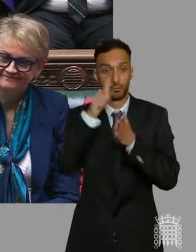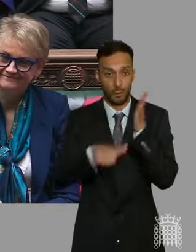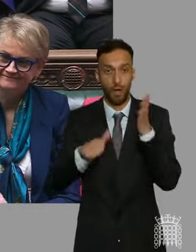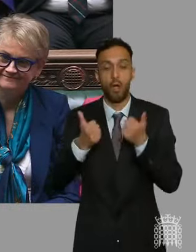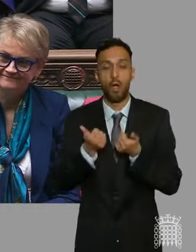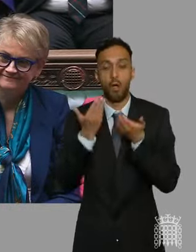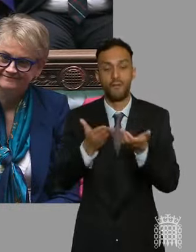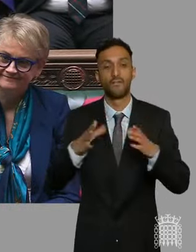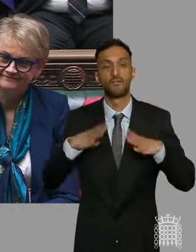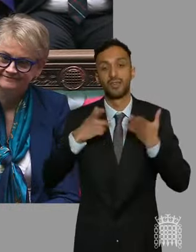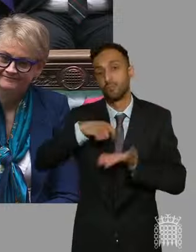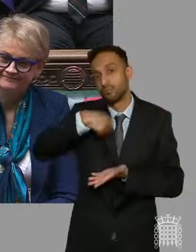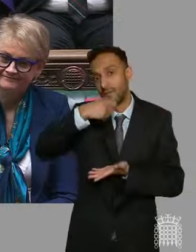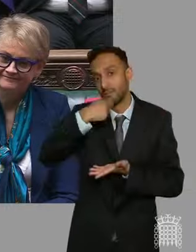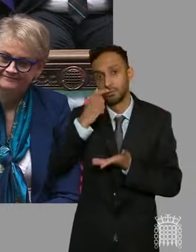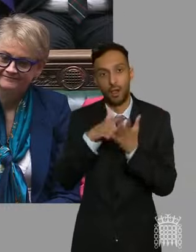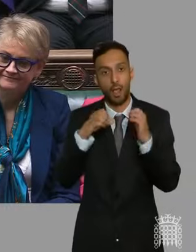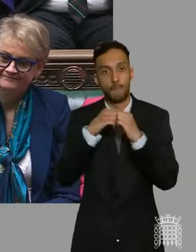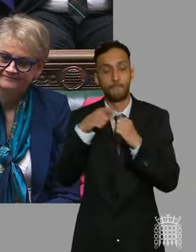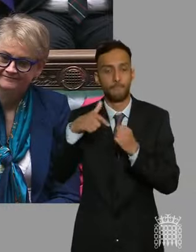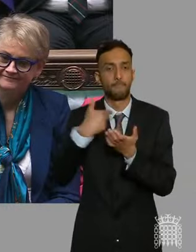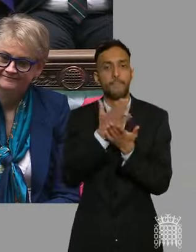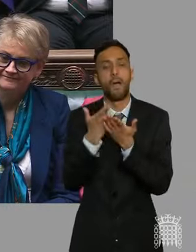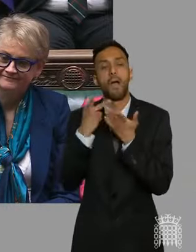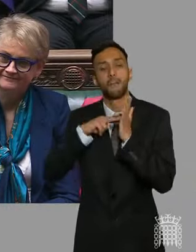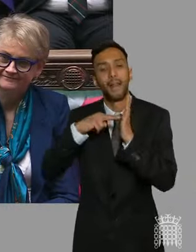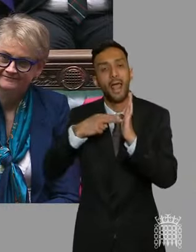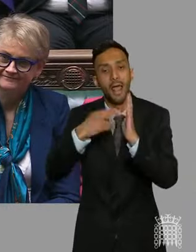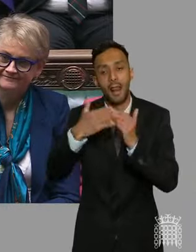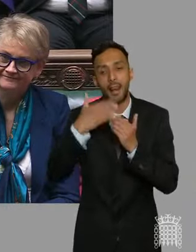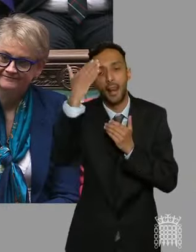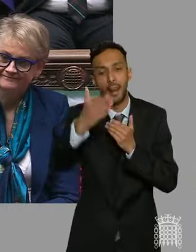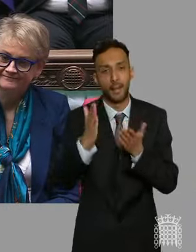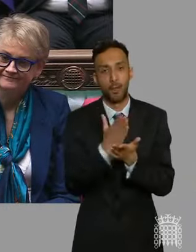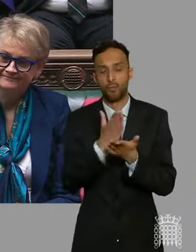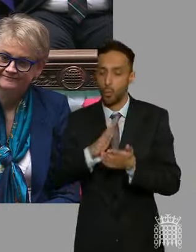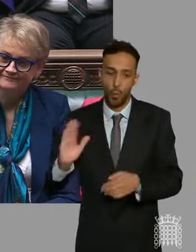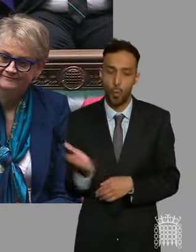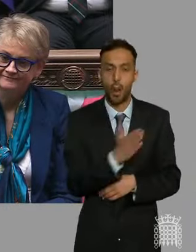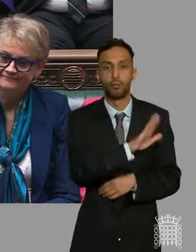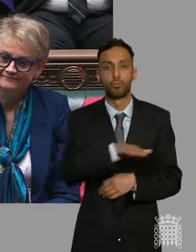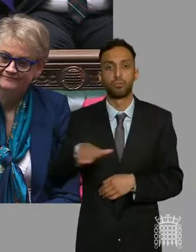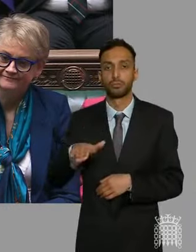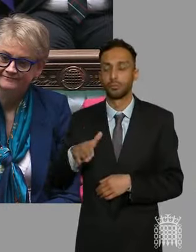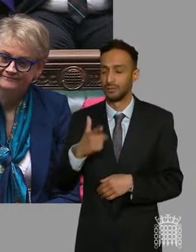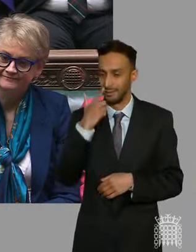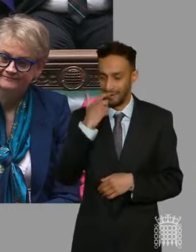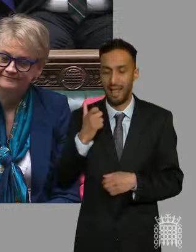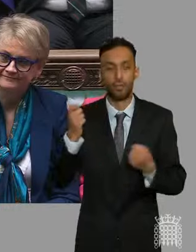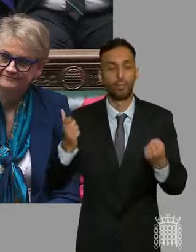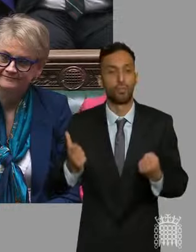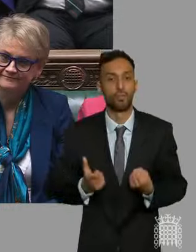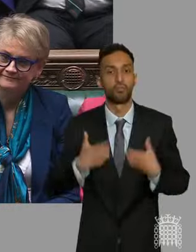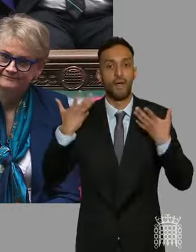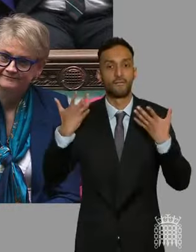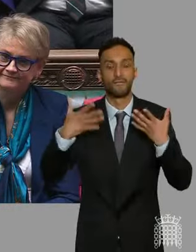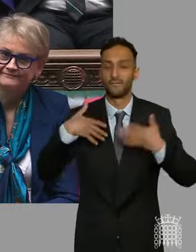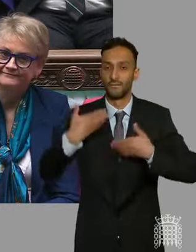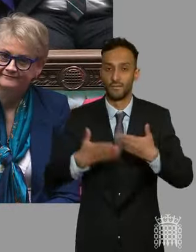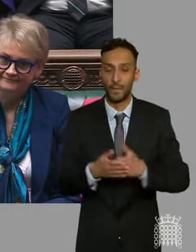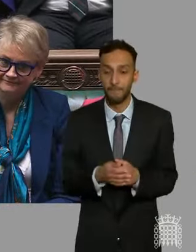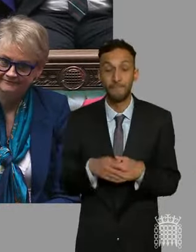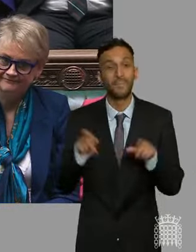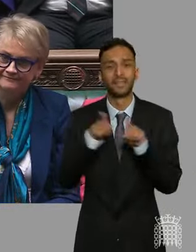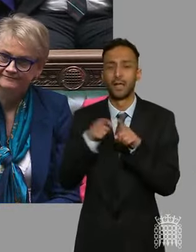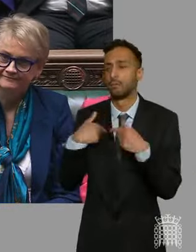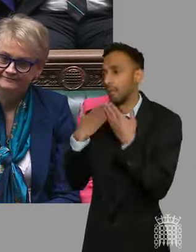thrive. And Mr. Speaker, I'm sure the whole House will want to join me in thanking Amanda Pritchard for her services as Chief Executive